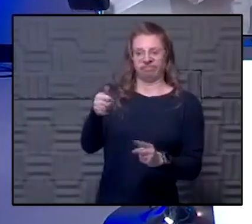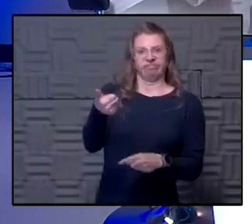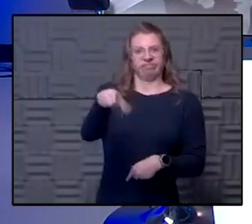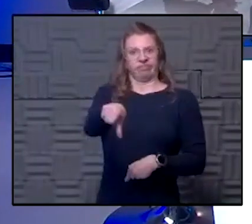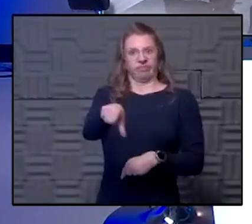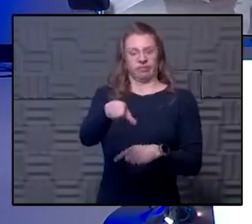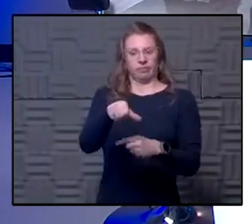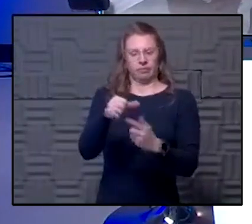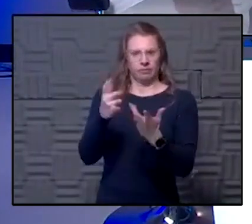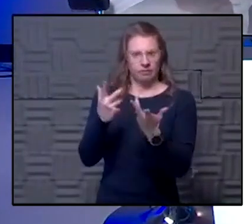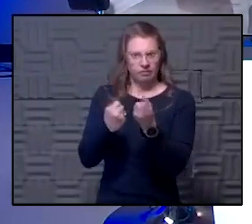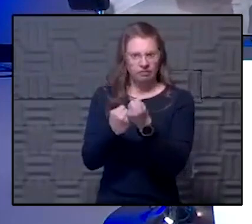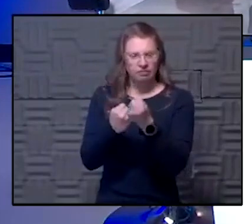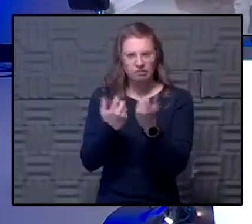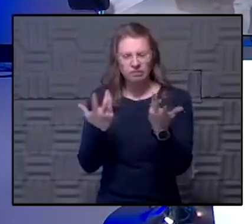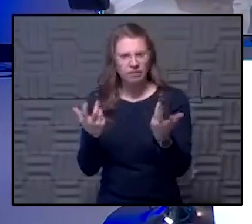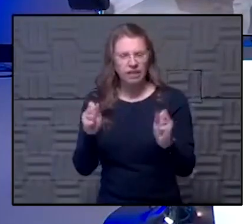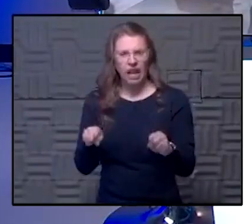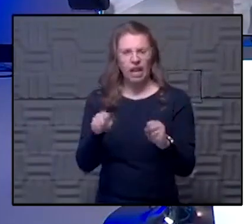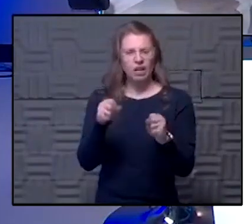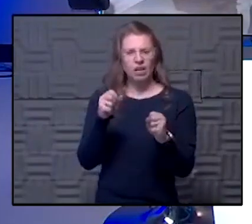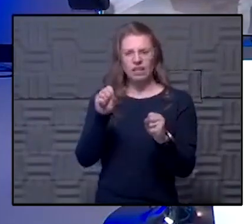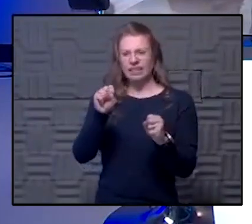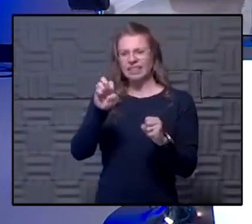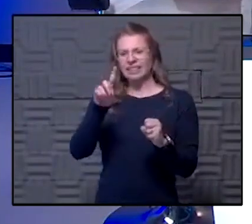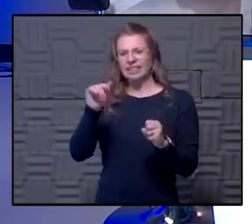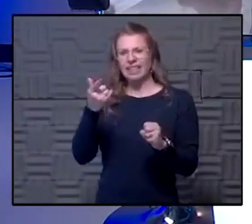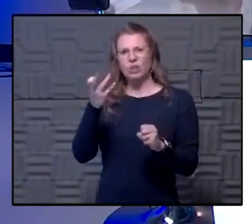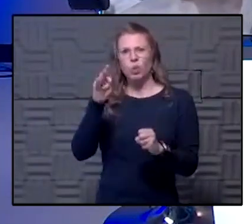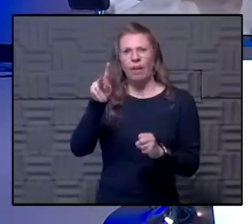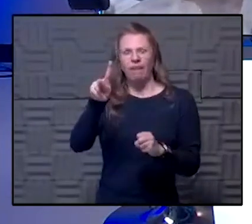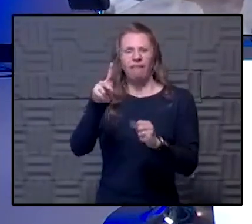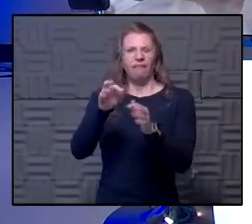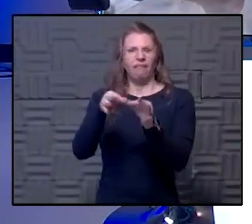to know if you could speak to that. And why is Sedgwick so far behind?